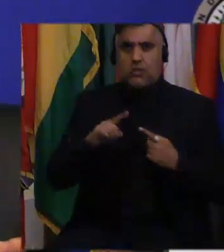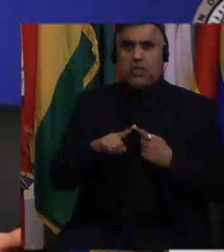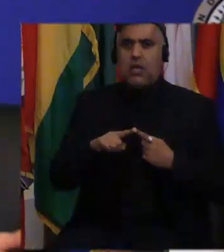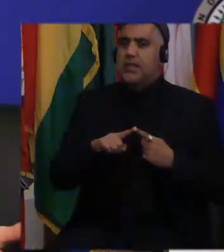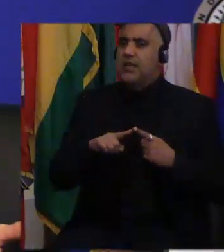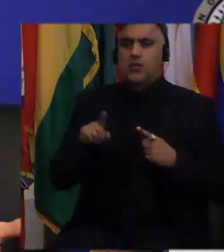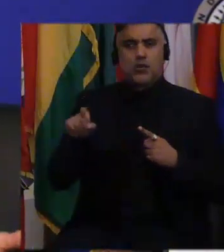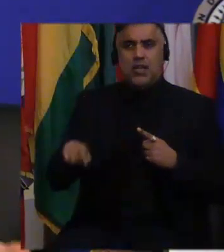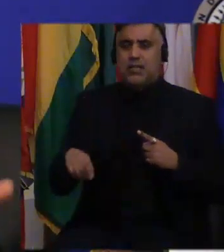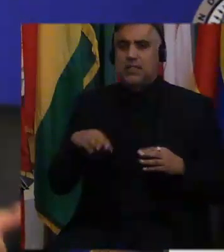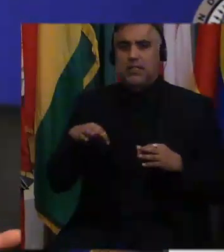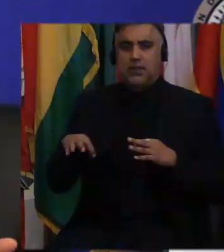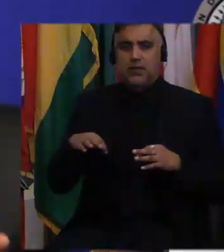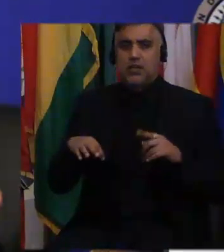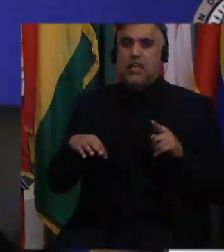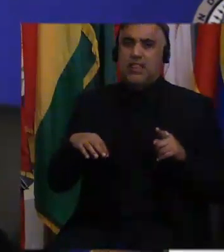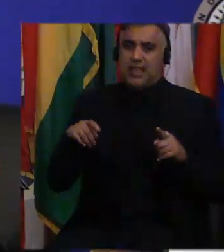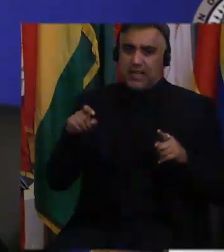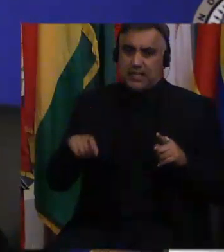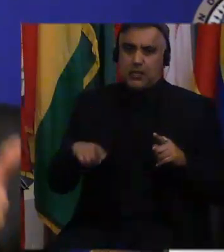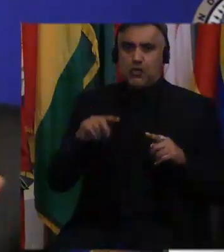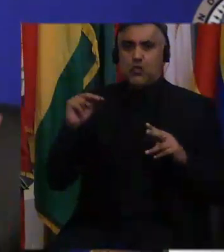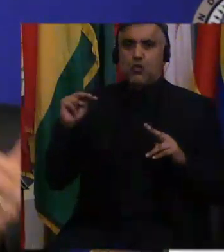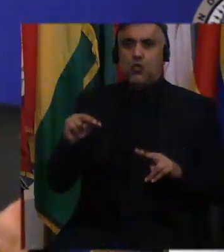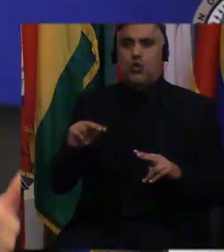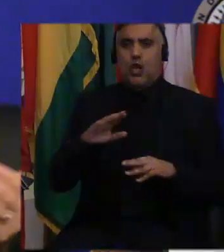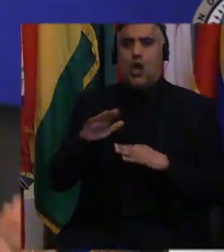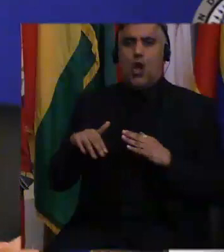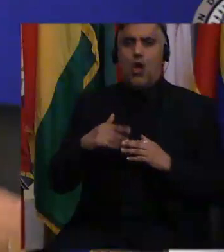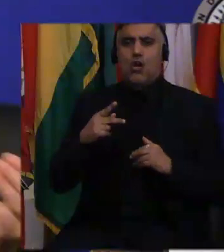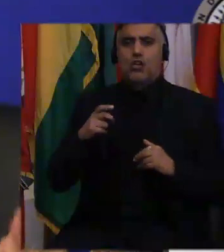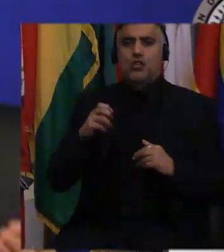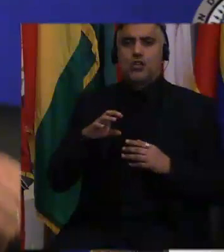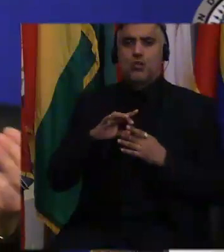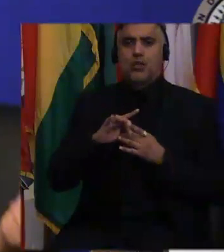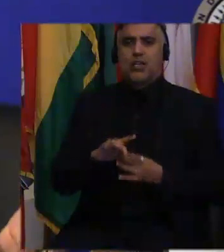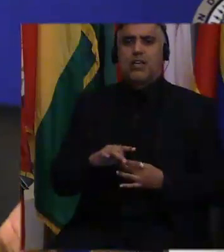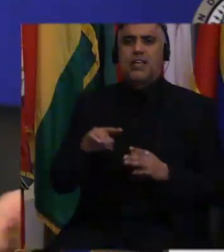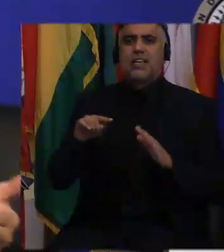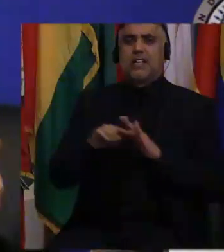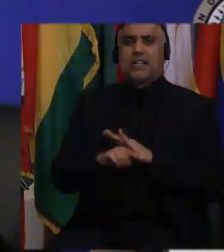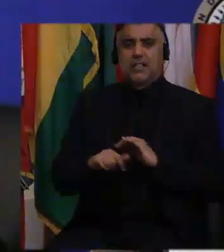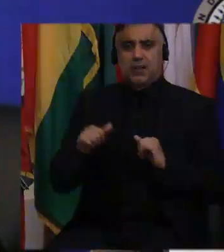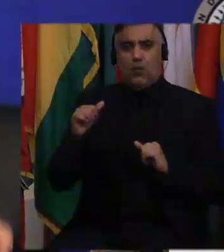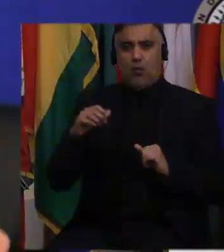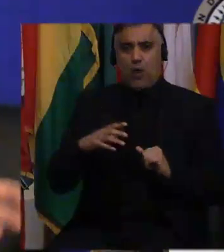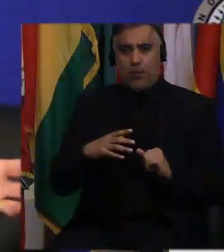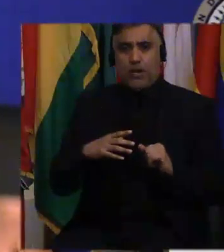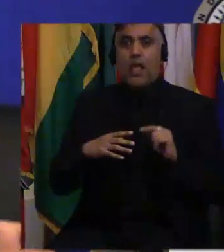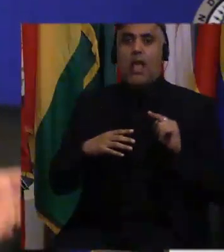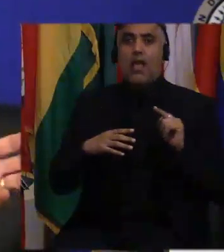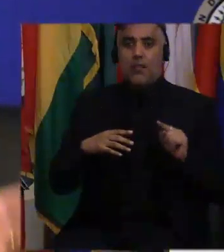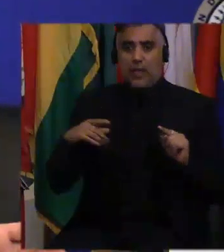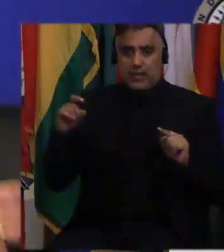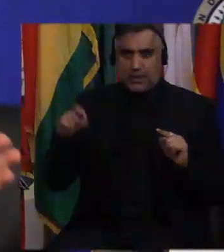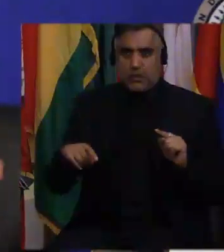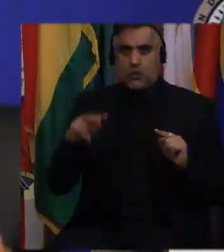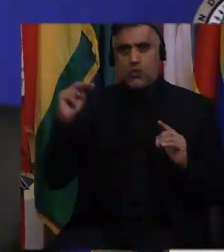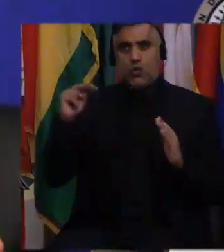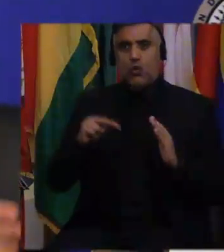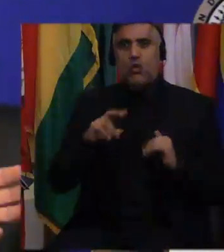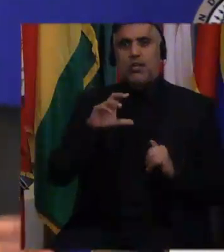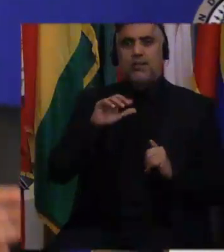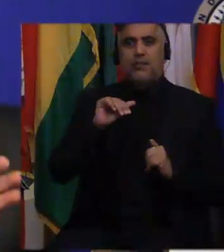do not need definition. They need to look at all gender-related killings of women. And they need to look case